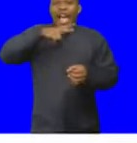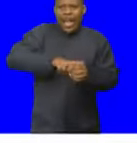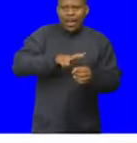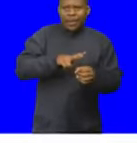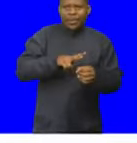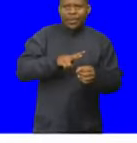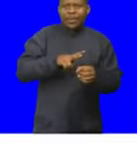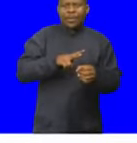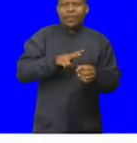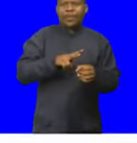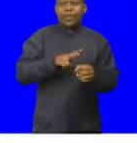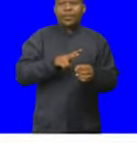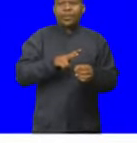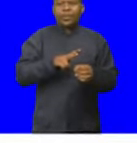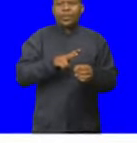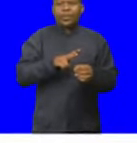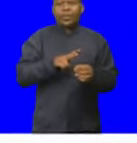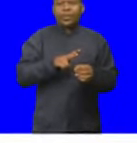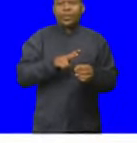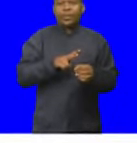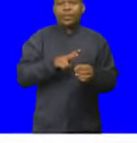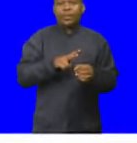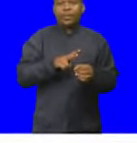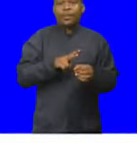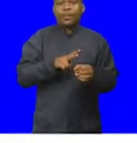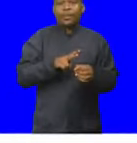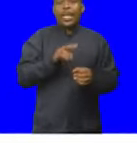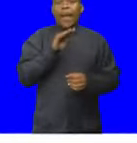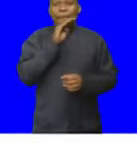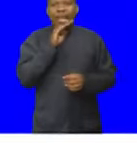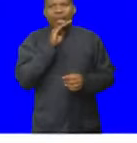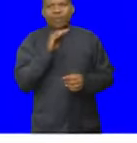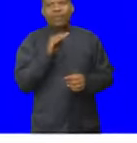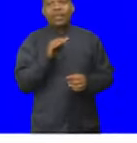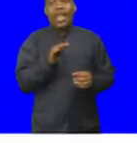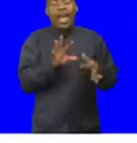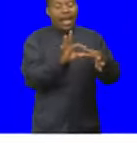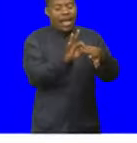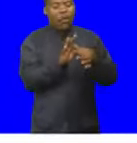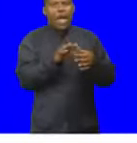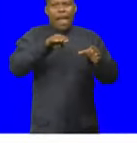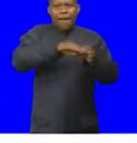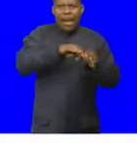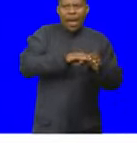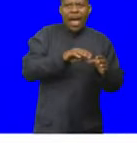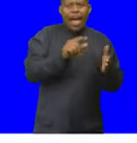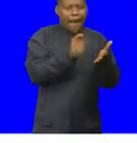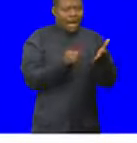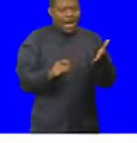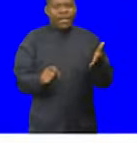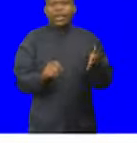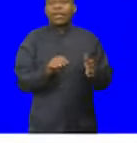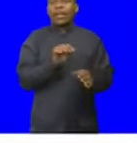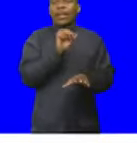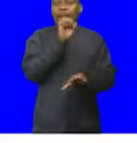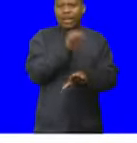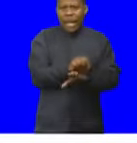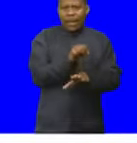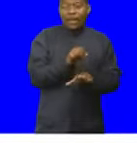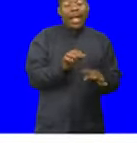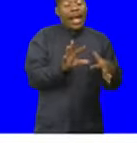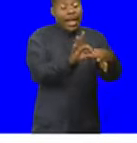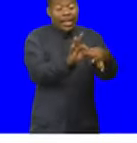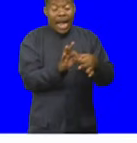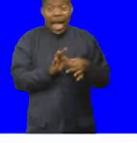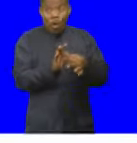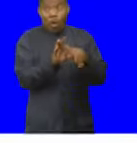umsebenzi. Bese ke emva kwaloko sebangalungela ke labo bantu labo ukuthi bangabhalisa enhlanganweni libanjiswana. Ekubhalisweni